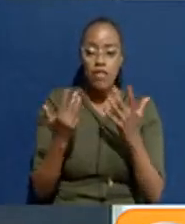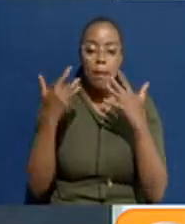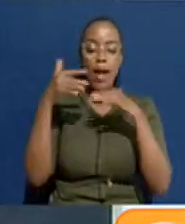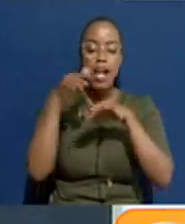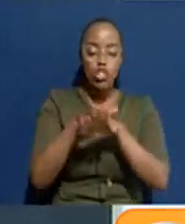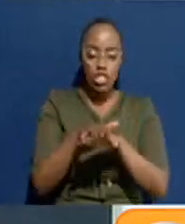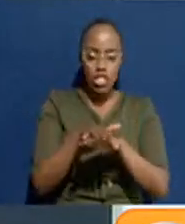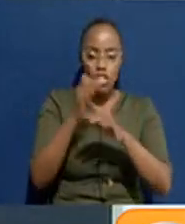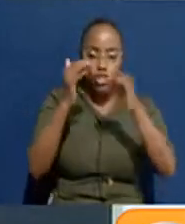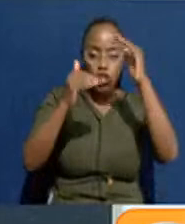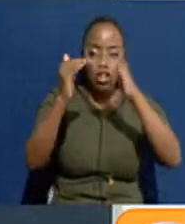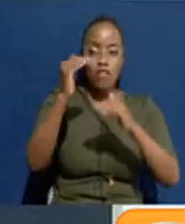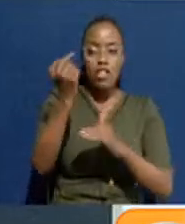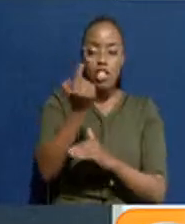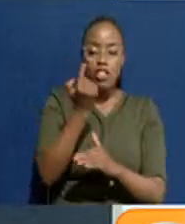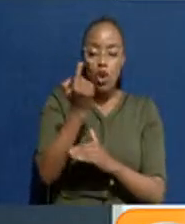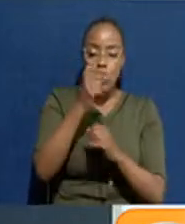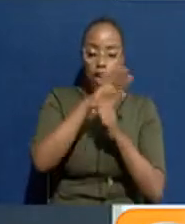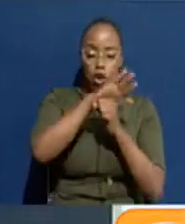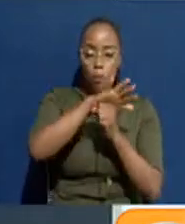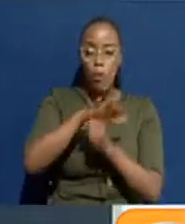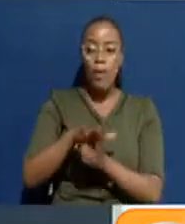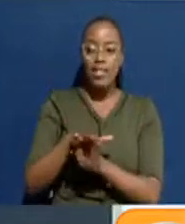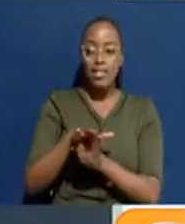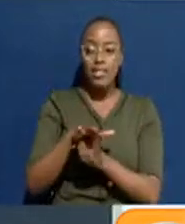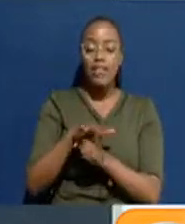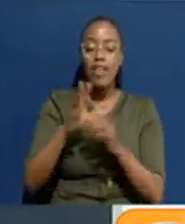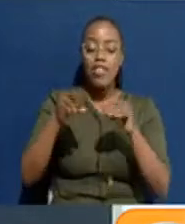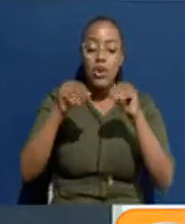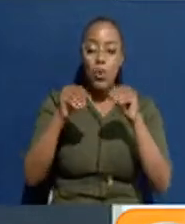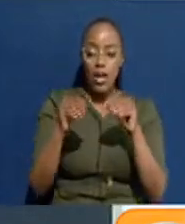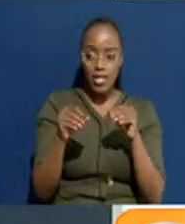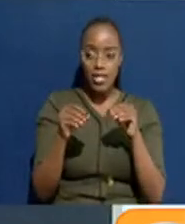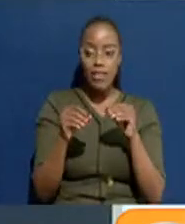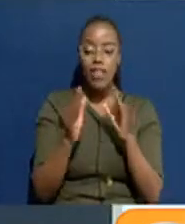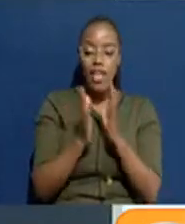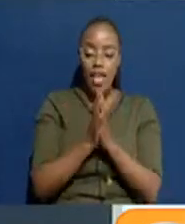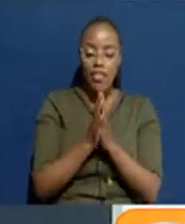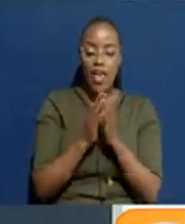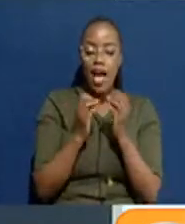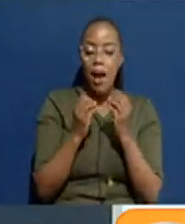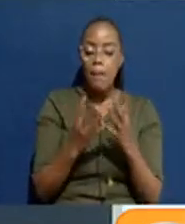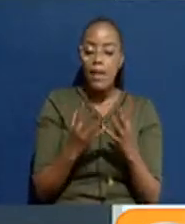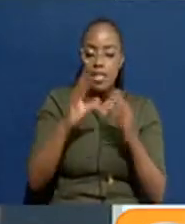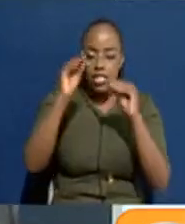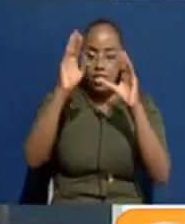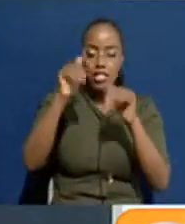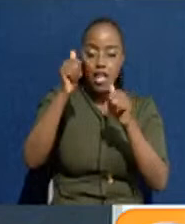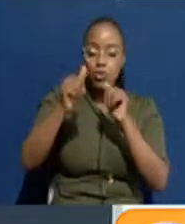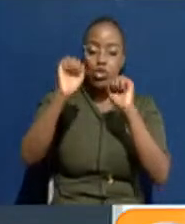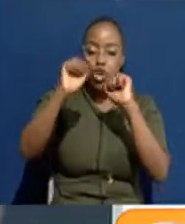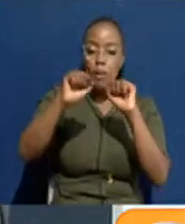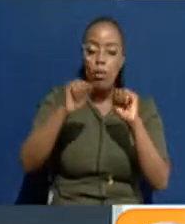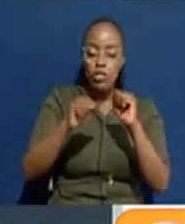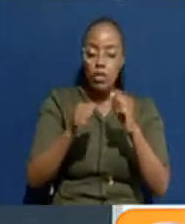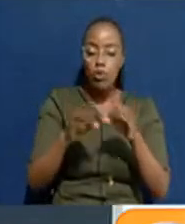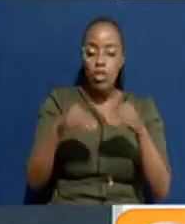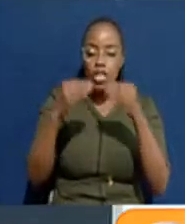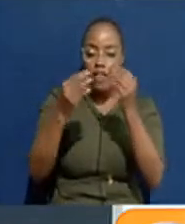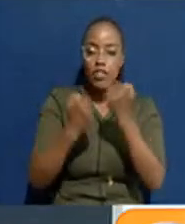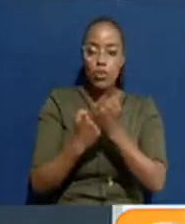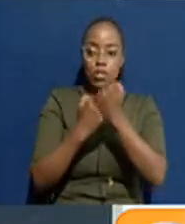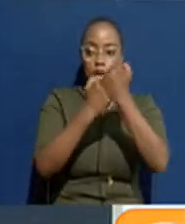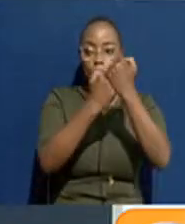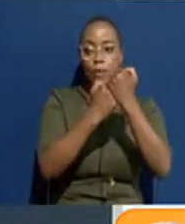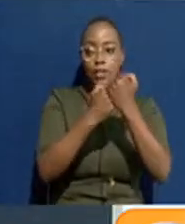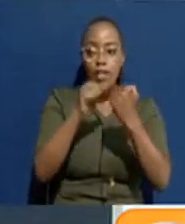universities, these only compromises the quality and the quantity of teachers that we can churn out to support